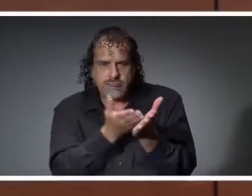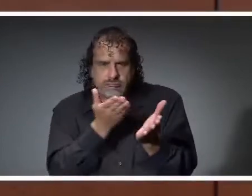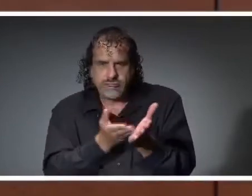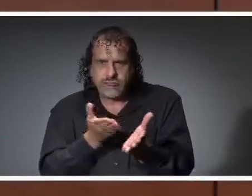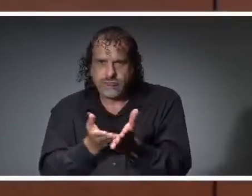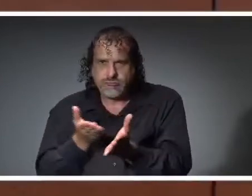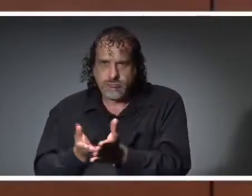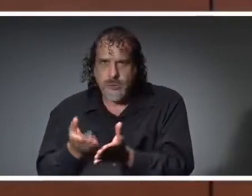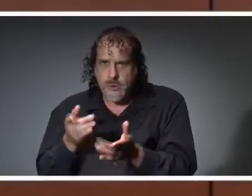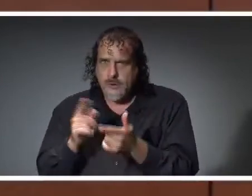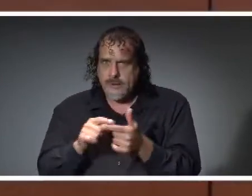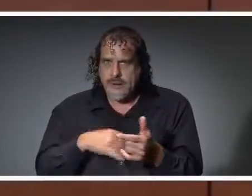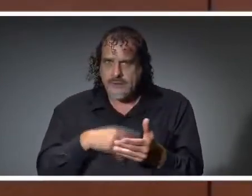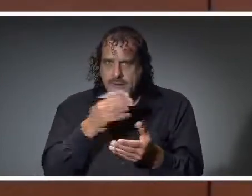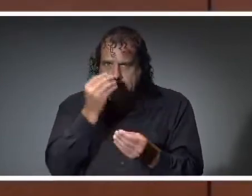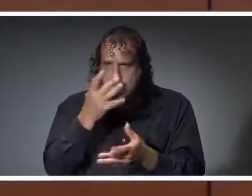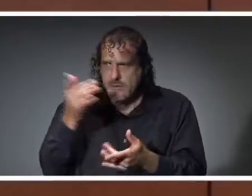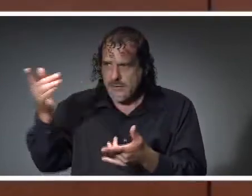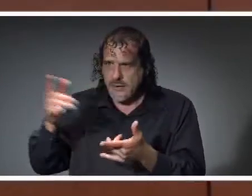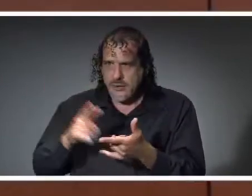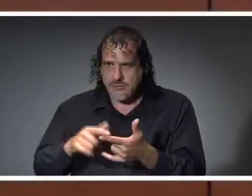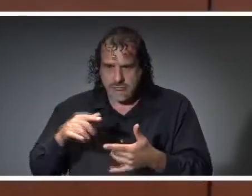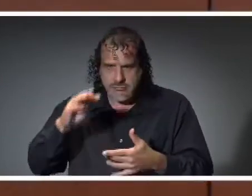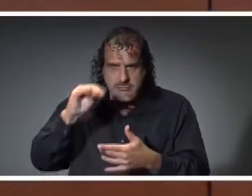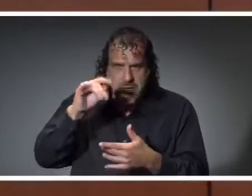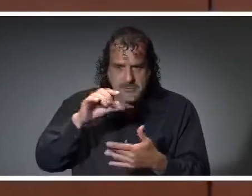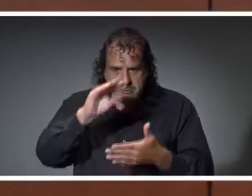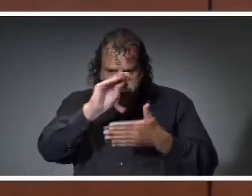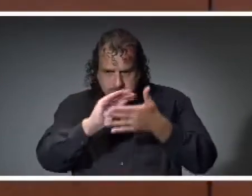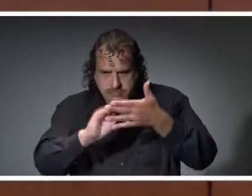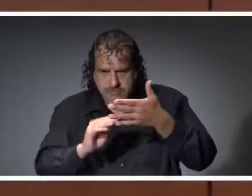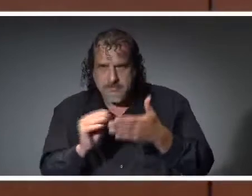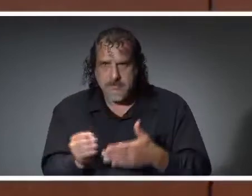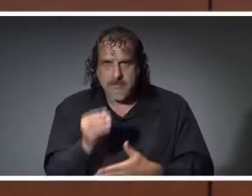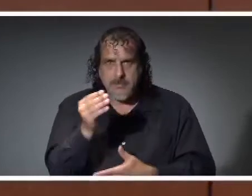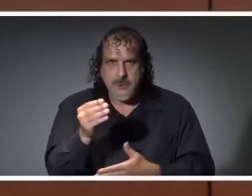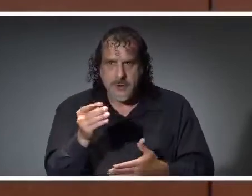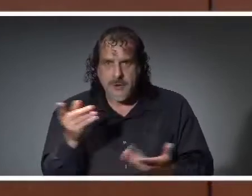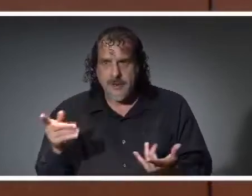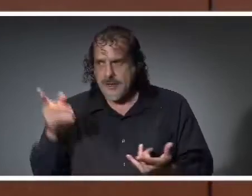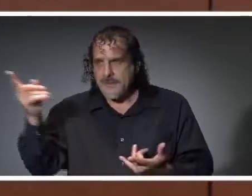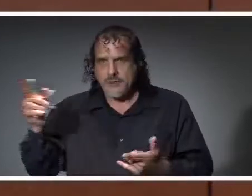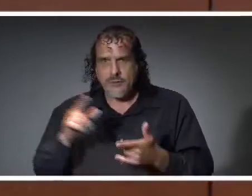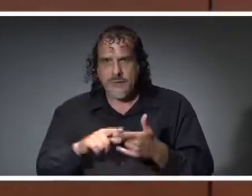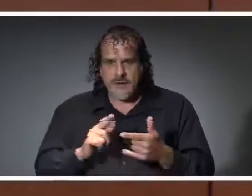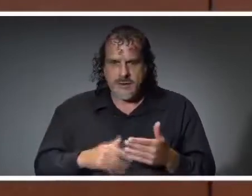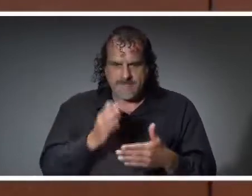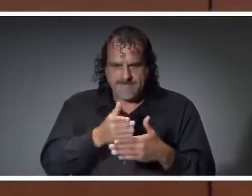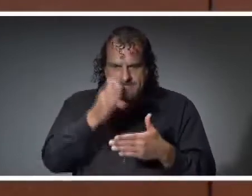information, the very type of information, Governor, your office, MEMA, has put together so they can complete their